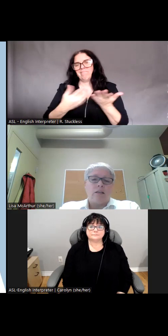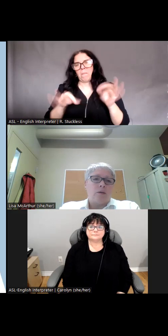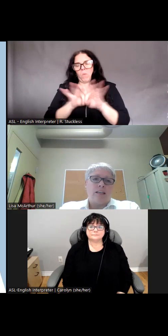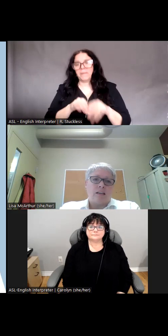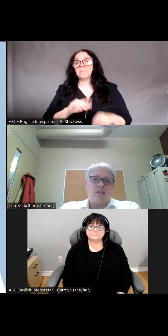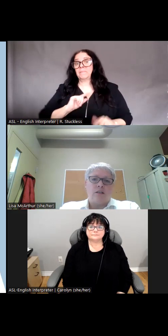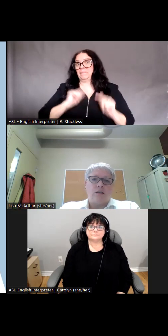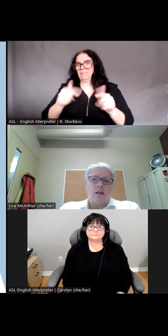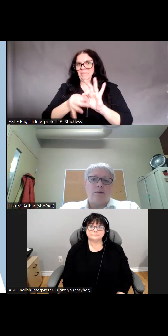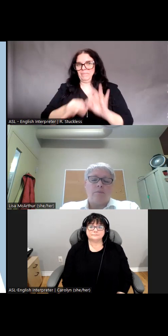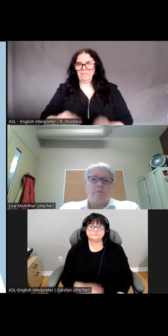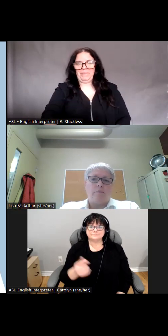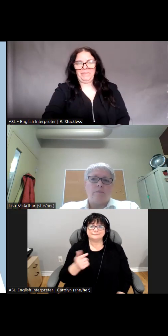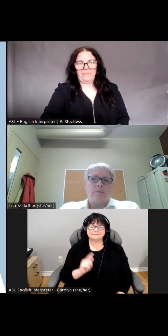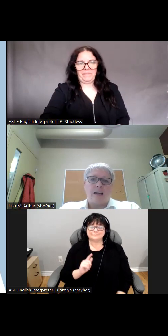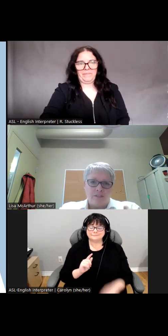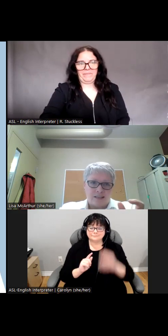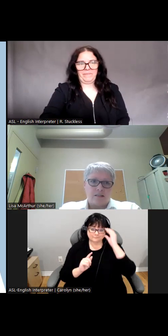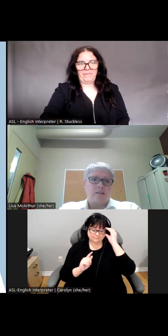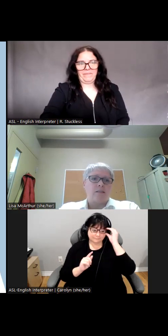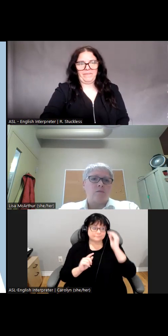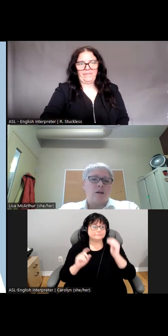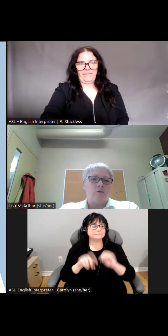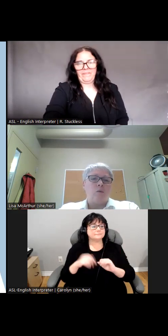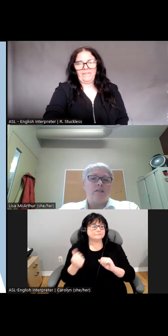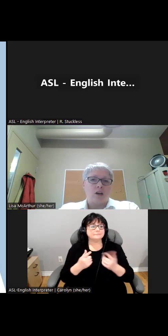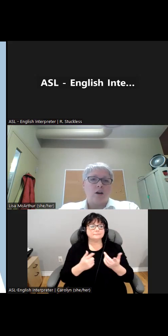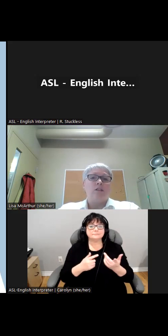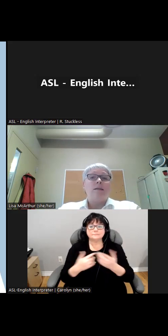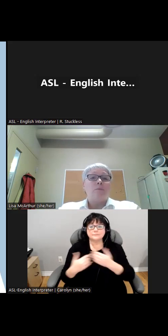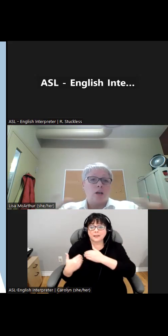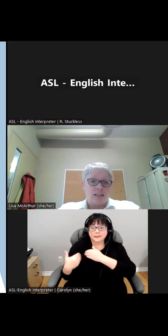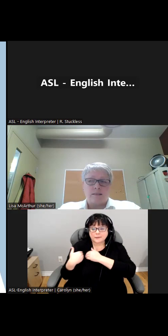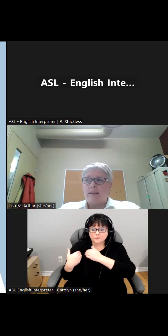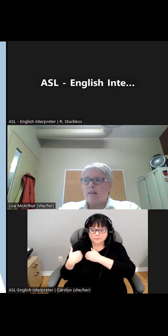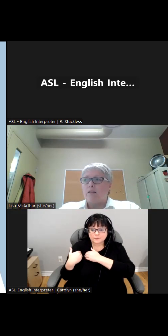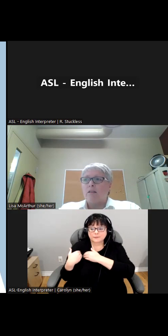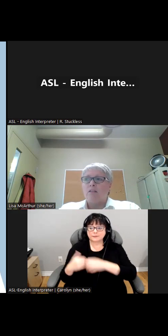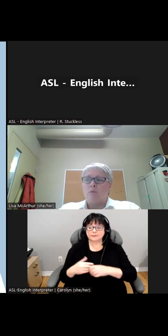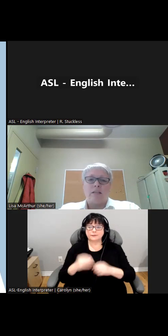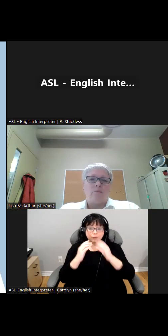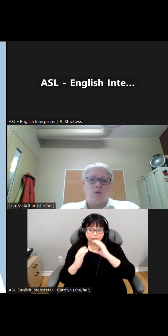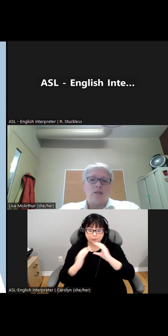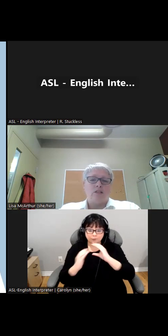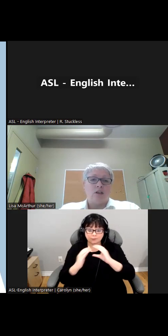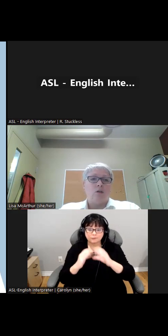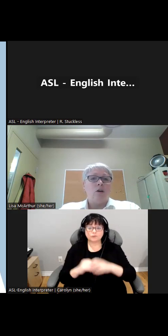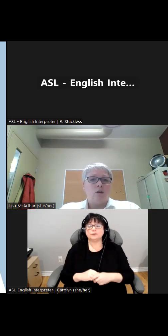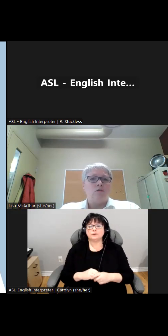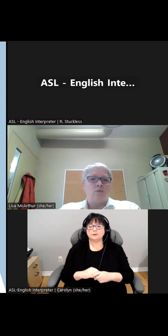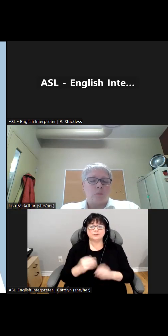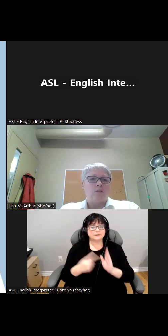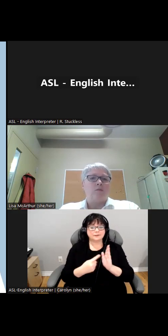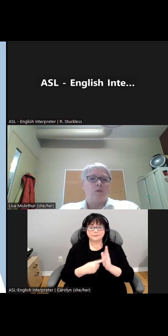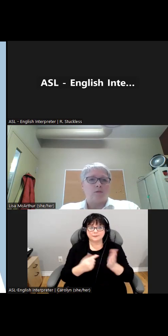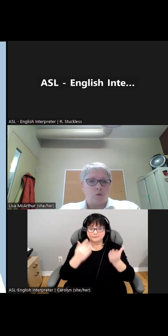accountability and communication deficits sometimes when we start projects like this, and it's really important to know